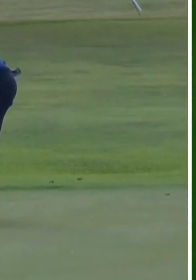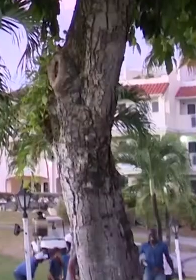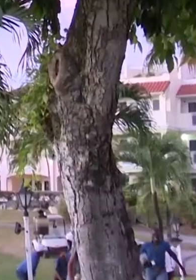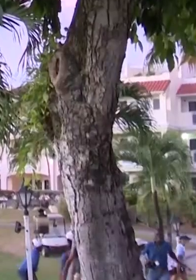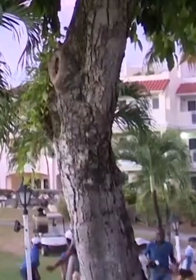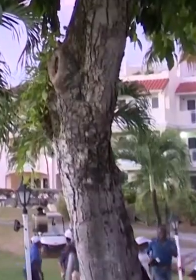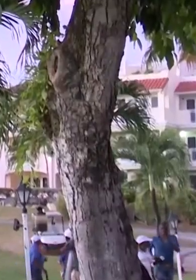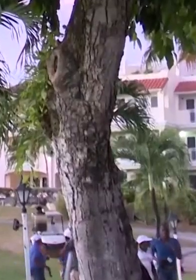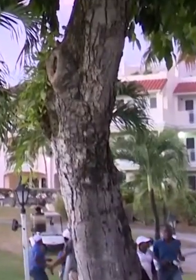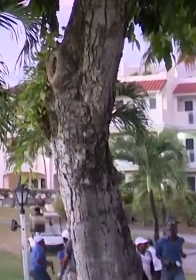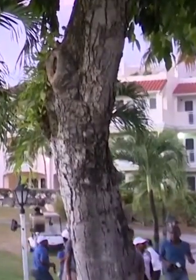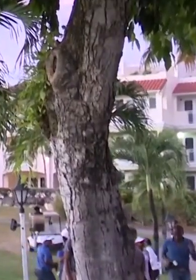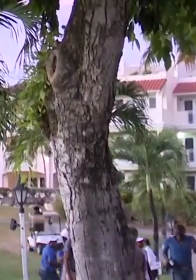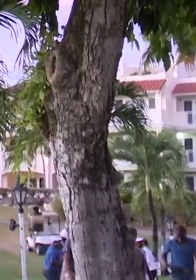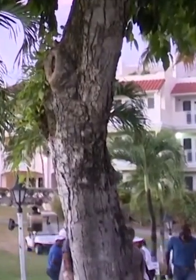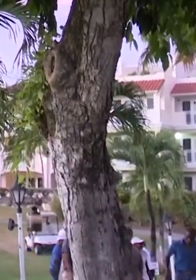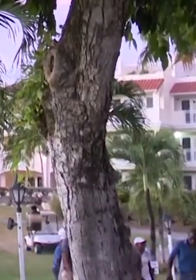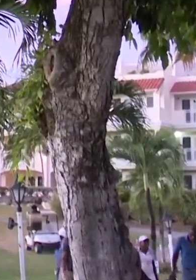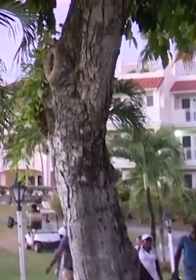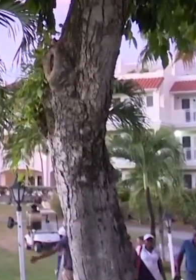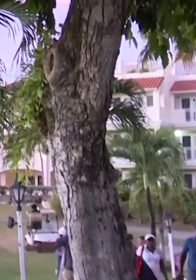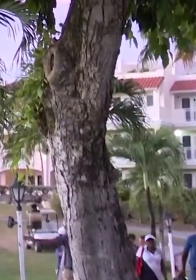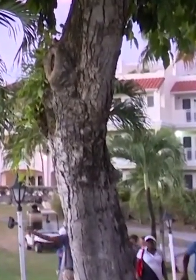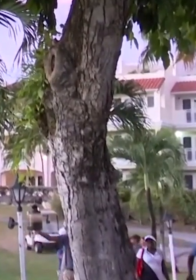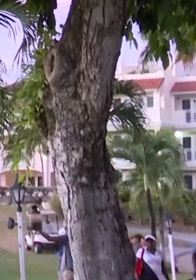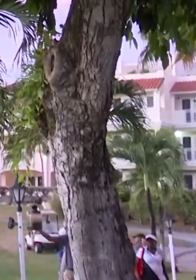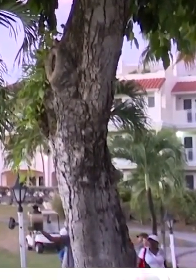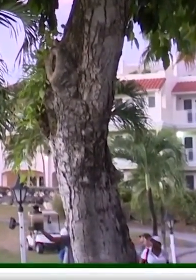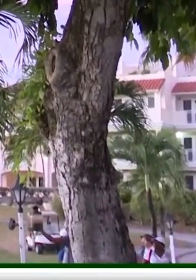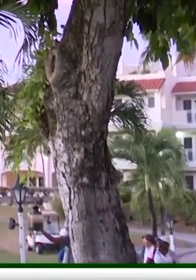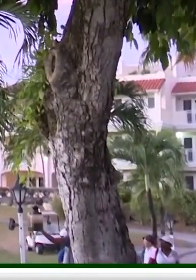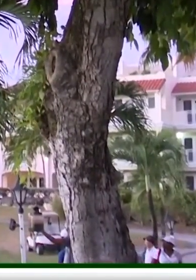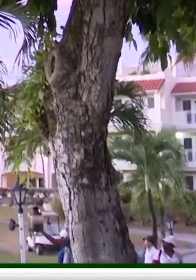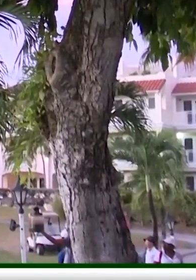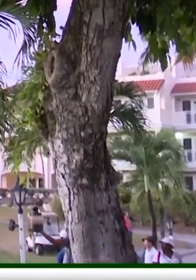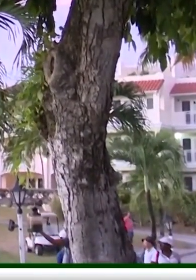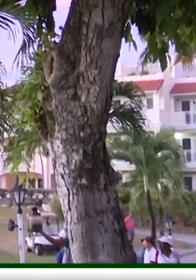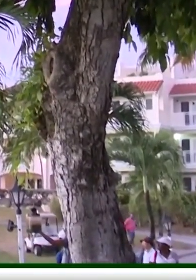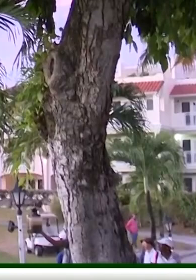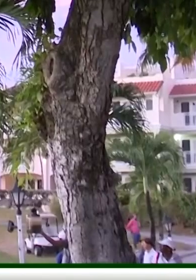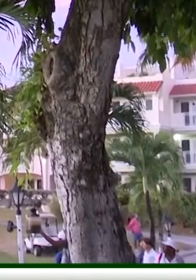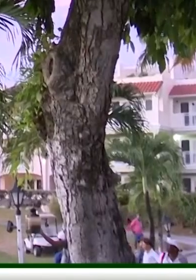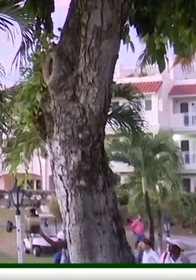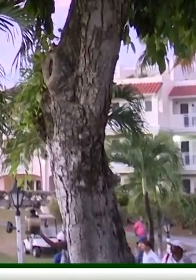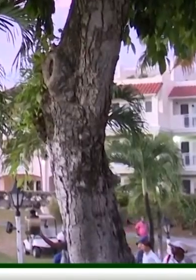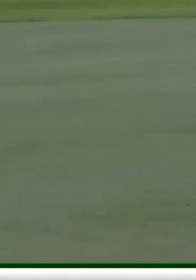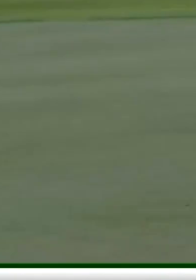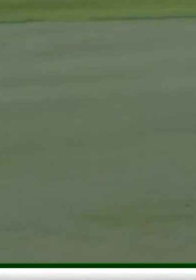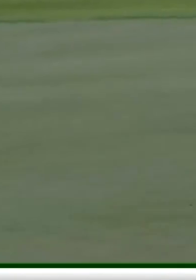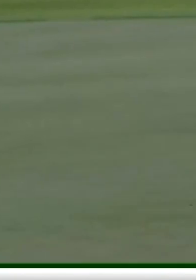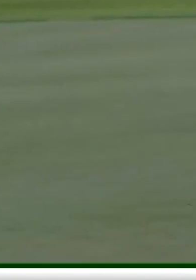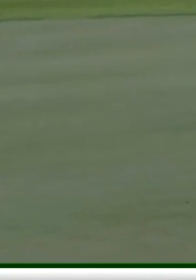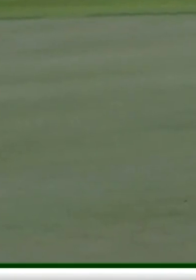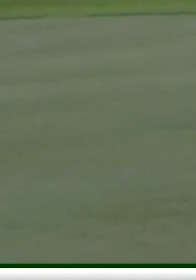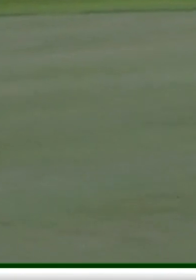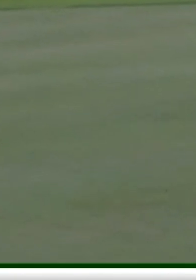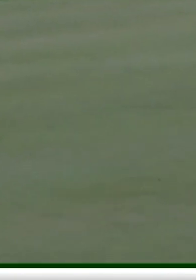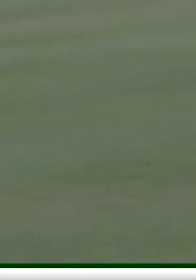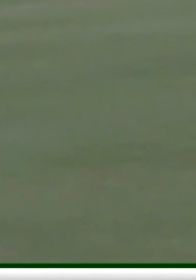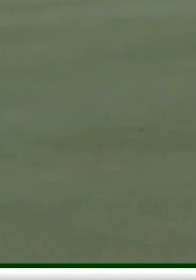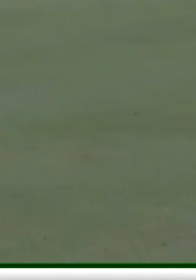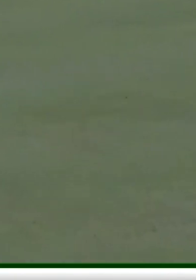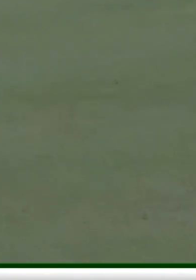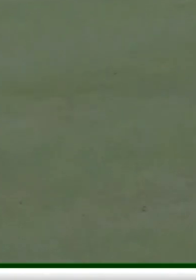I hit the ball pretty solid this weekend. Kind of the first year still struggling, but the last 2 days I kind of find it and just groove it